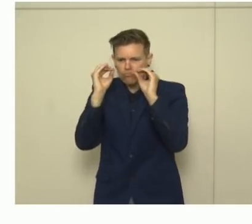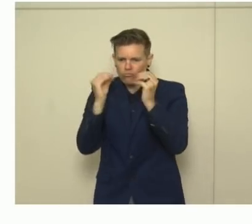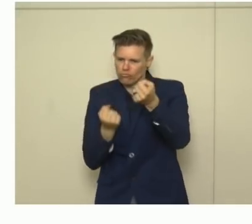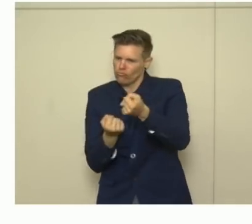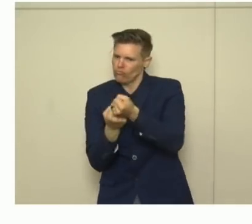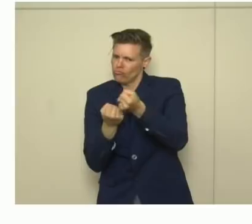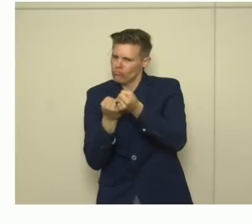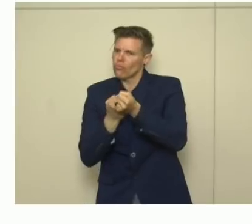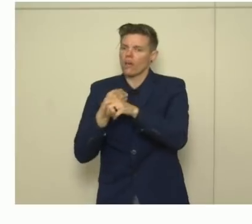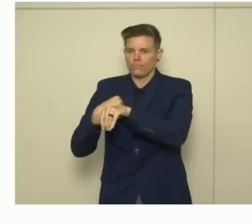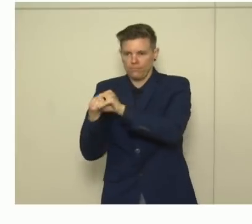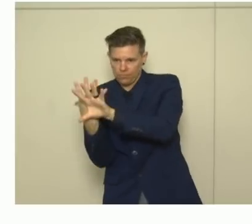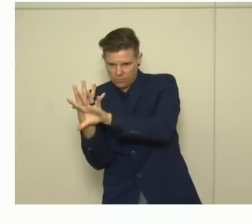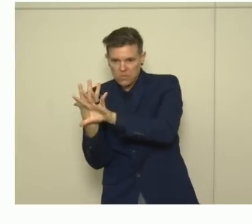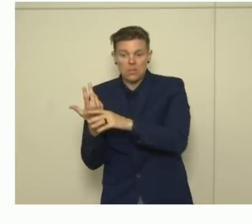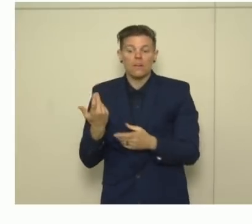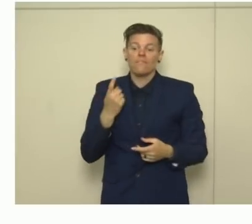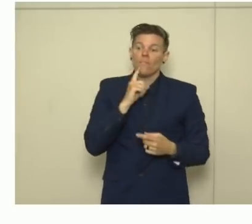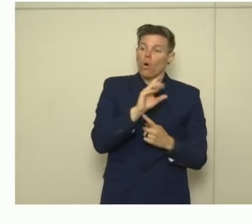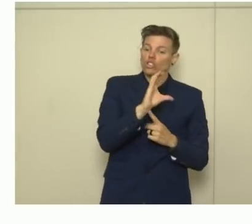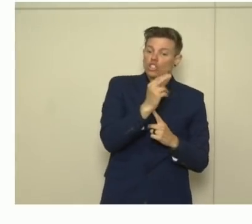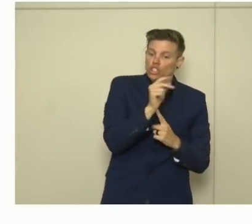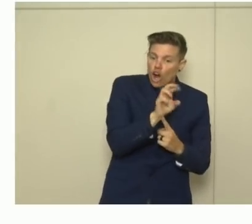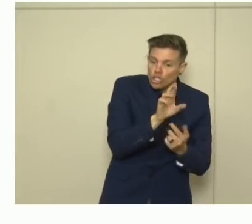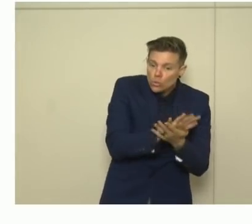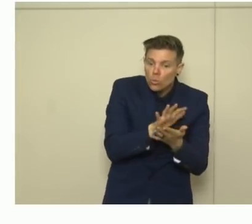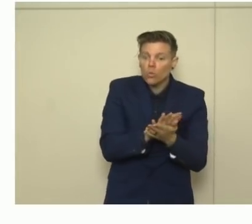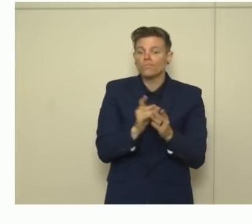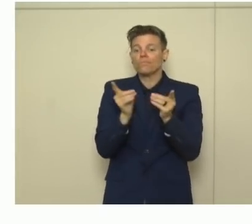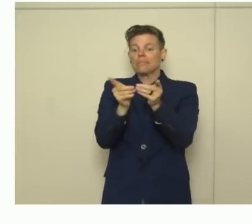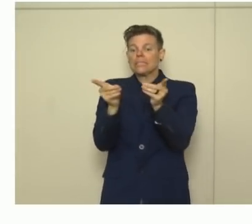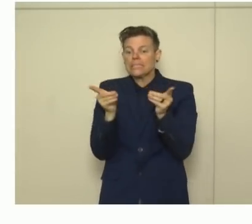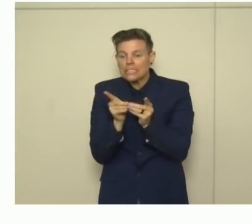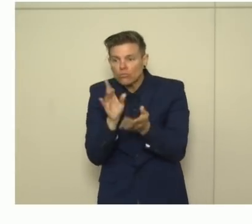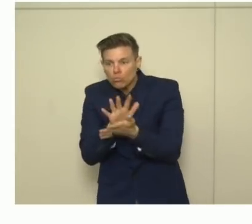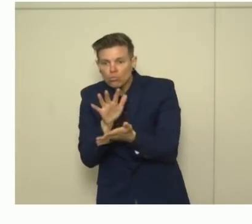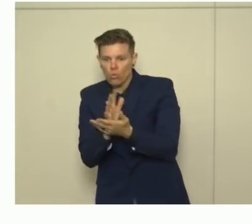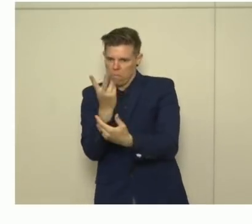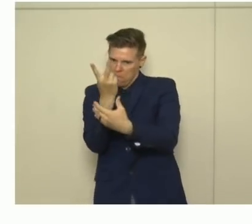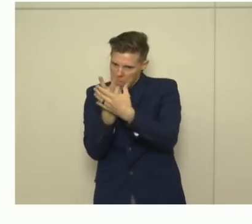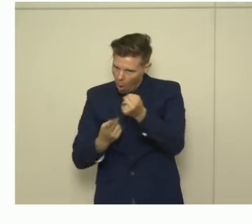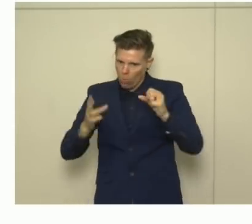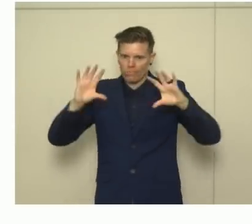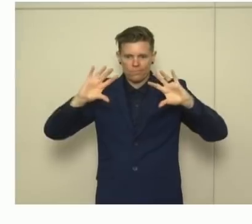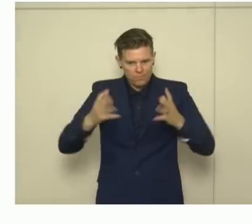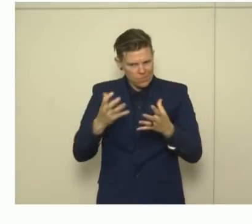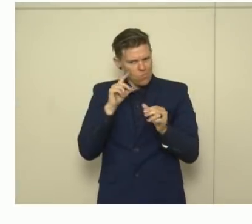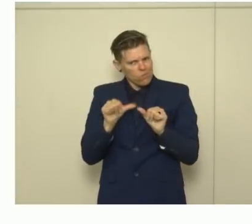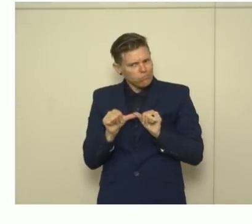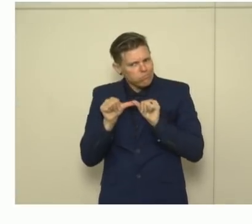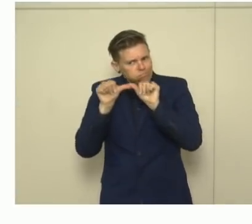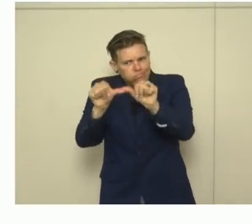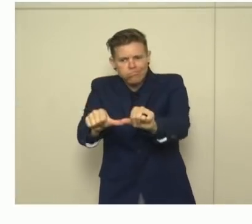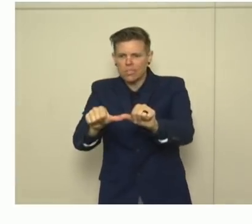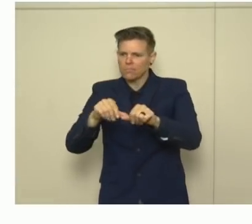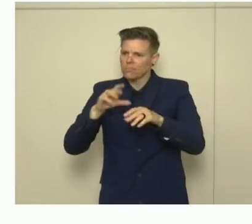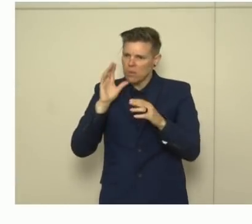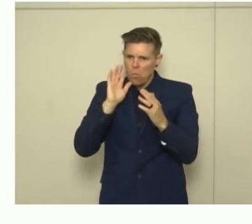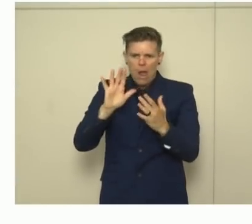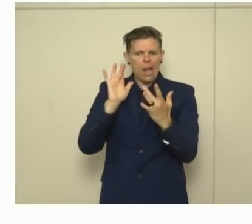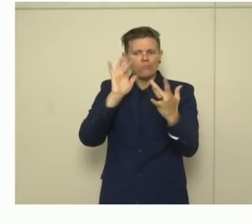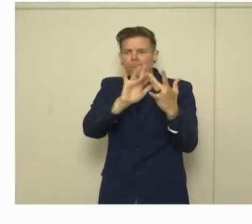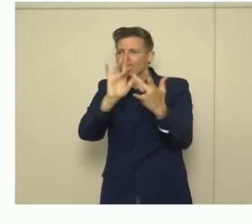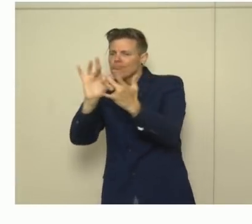schools and districts in the state. And at the Public Education Department, we're going to continue to emphasize outreach to educators and